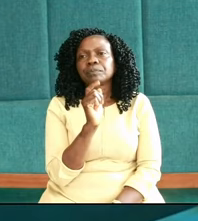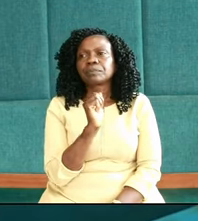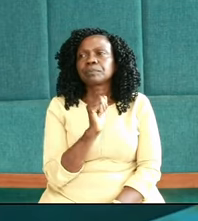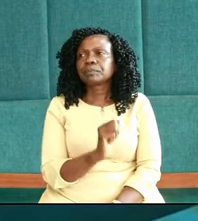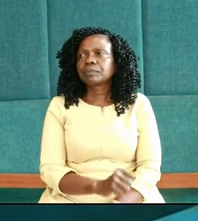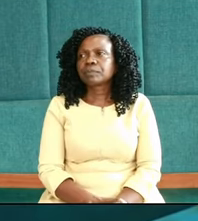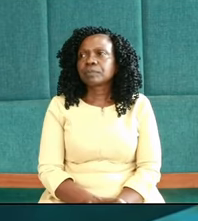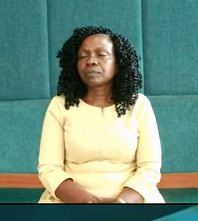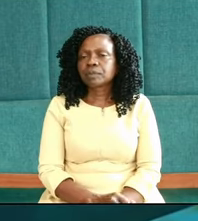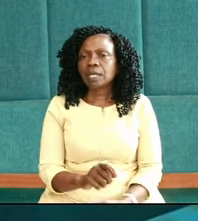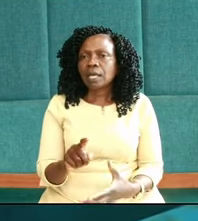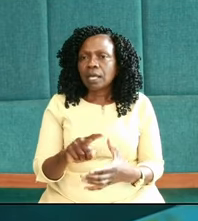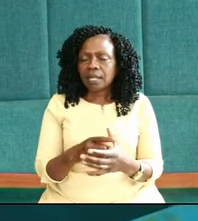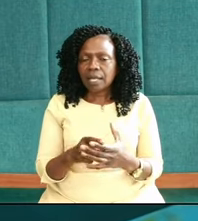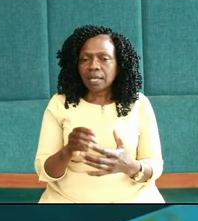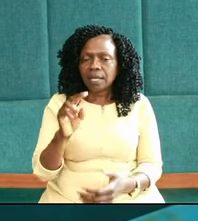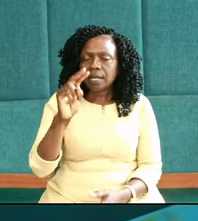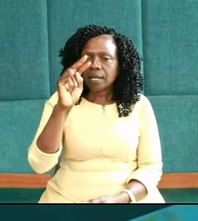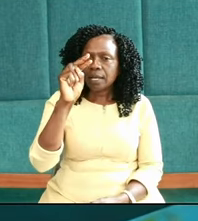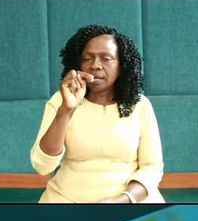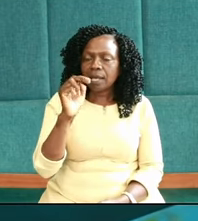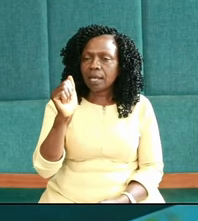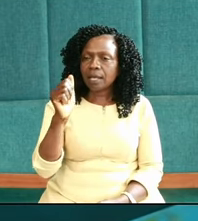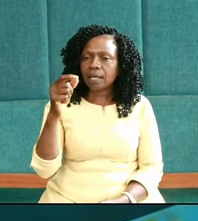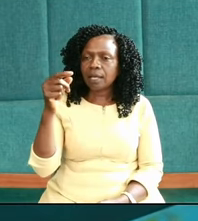Then Nathanael testifies and says,